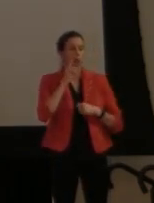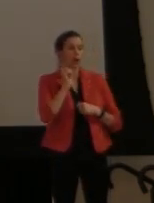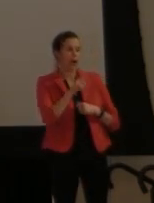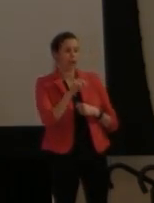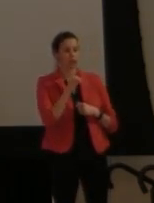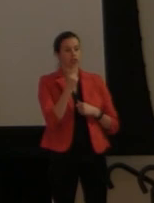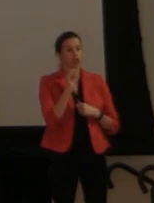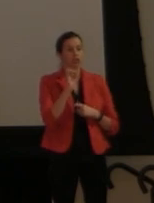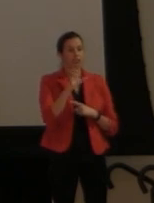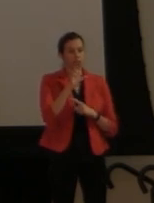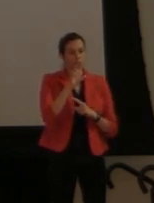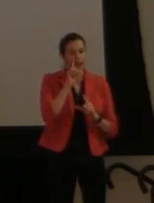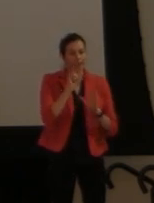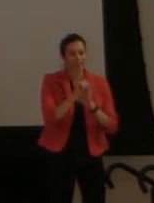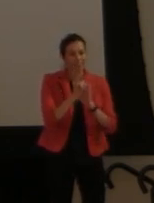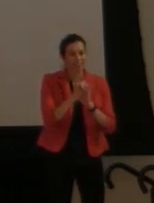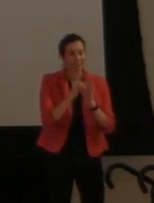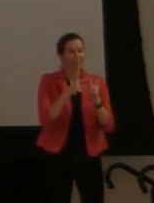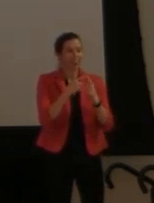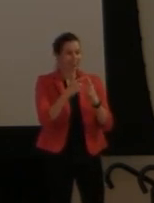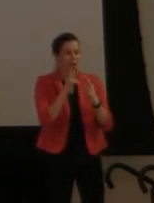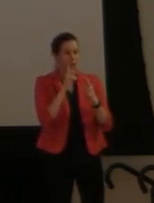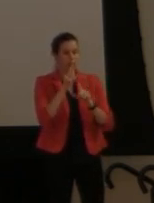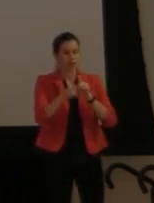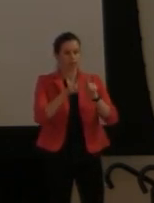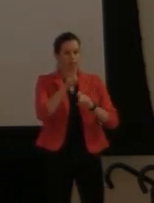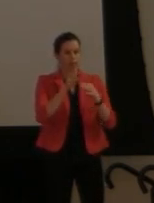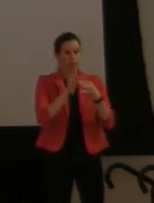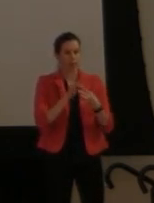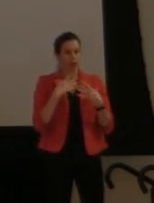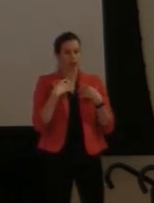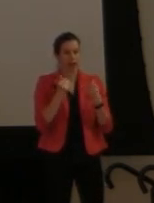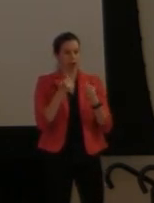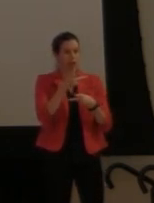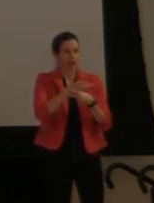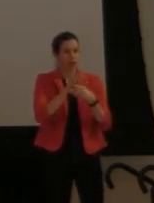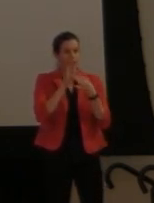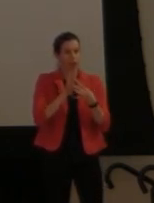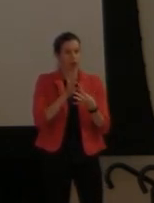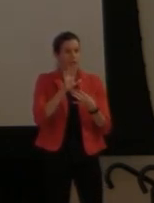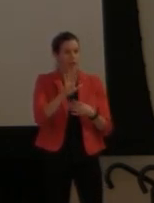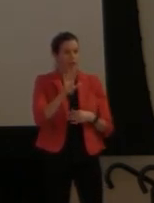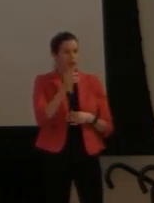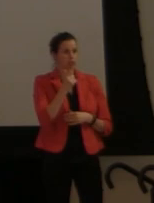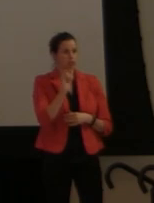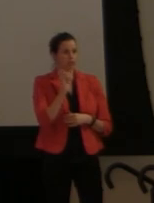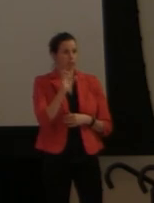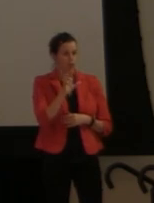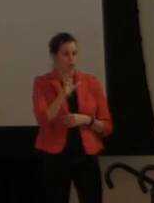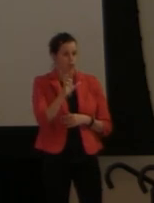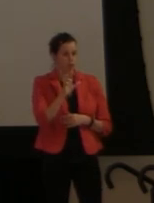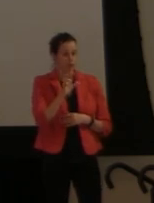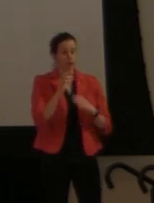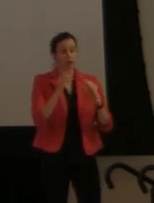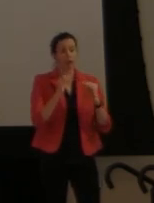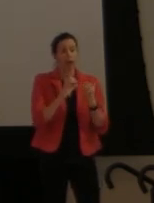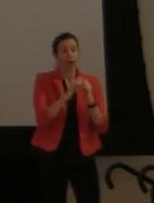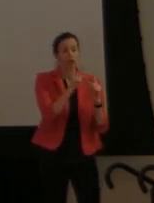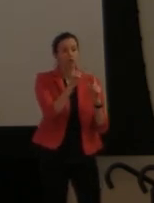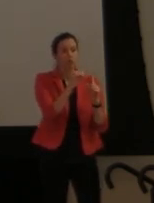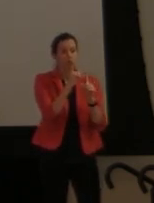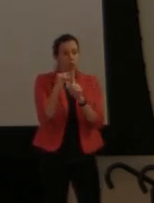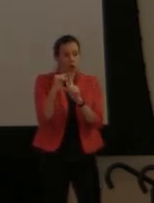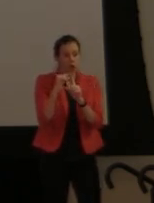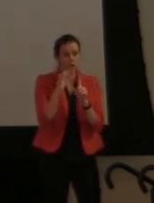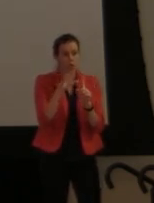that they then think more deeply about healthcare with regard to their gender. In terms of how you word your